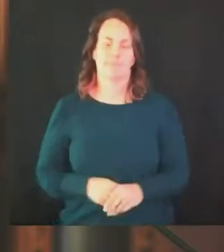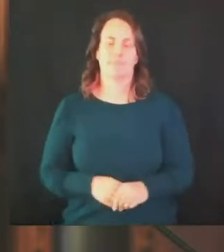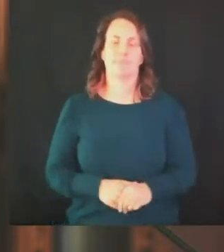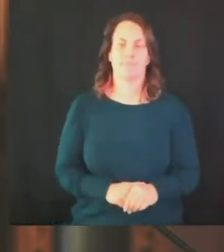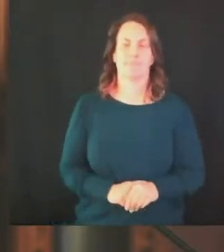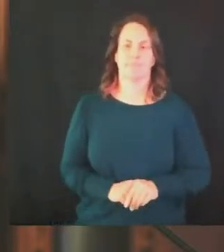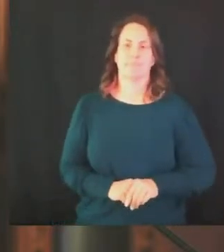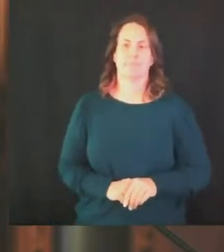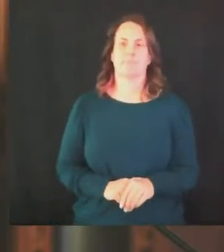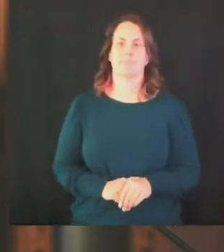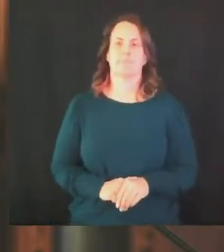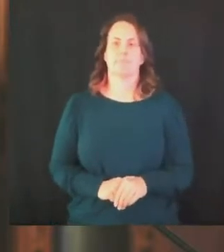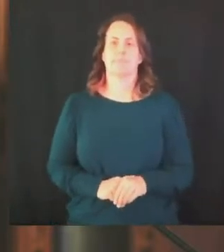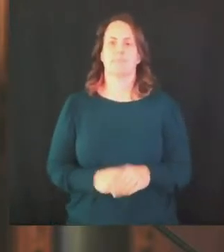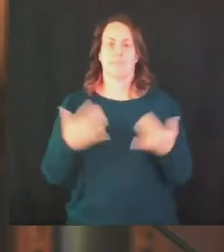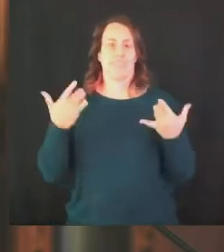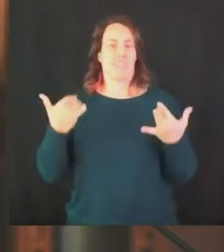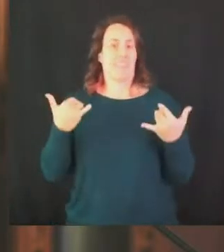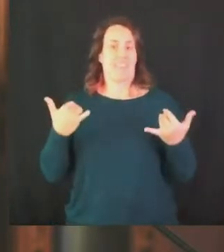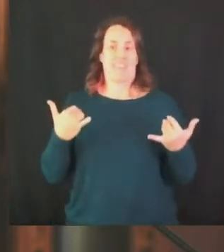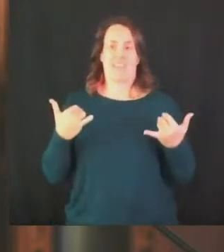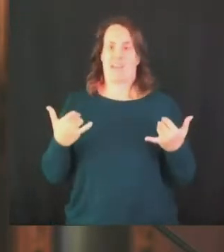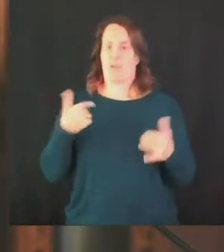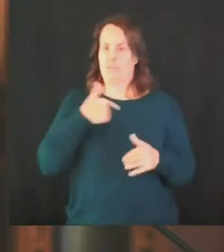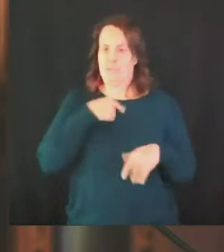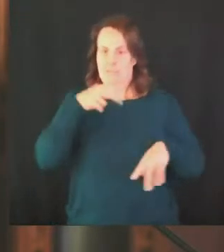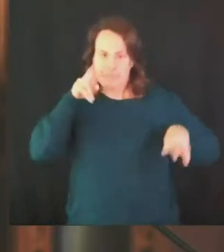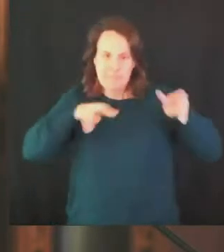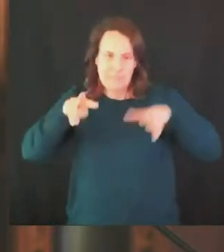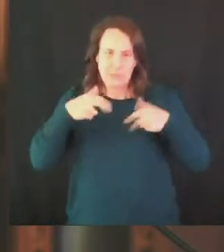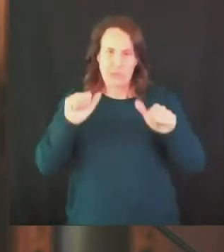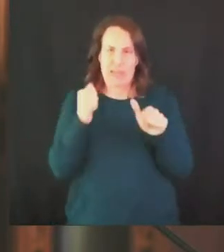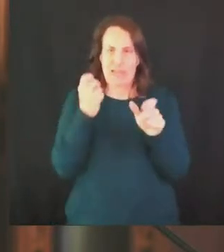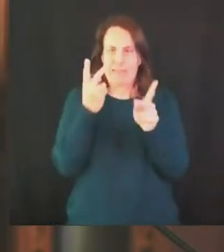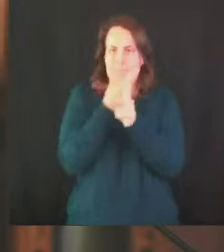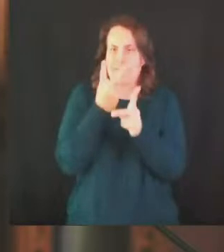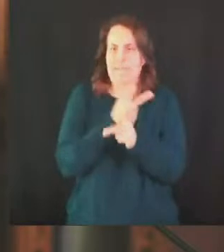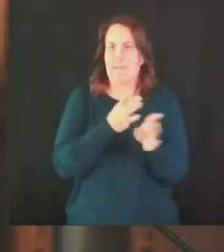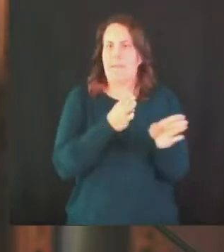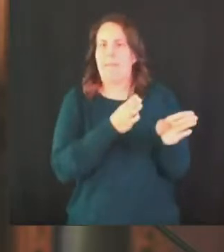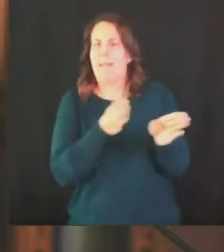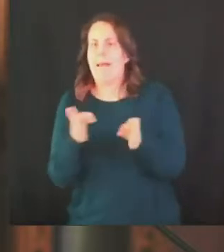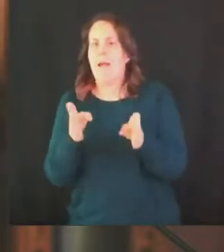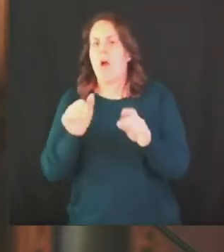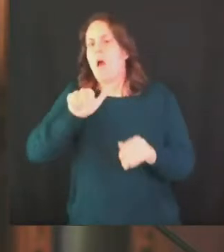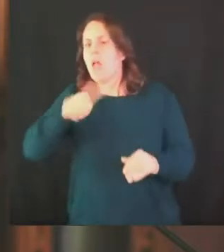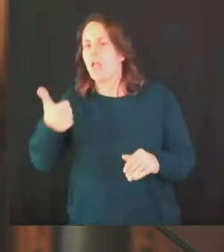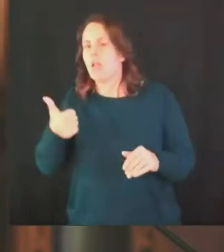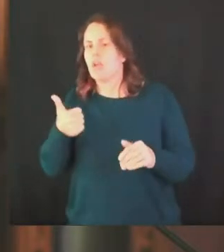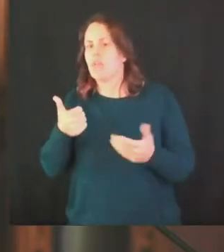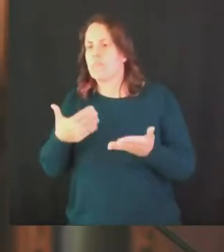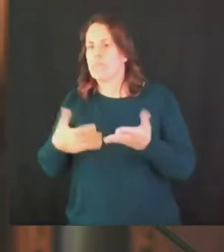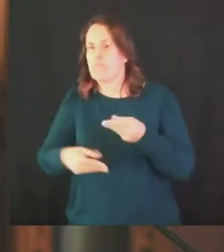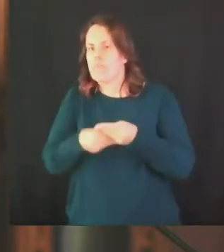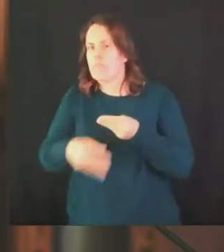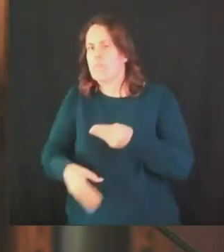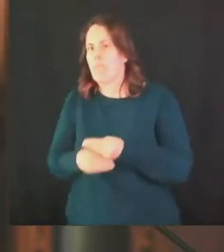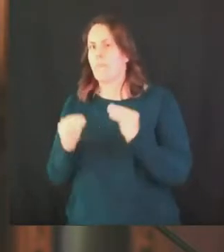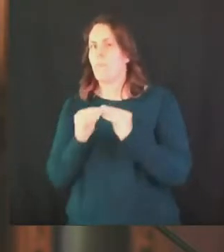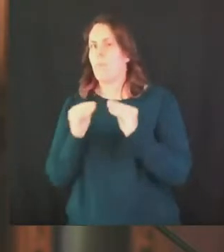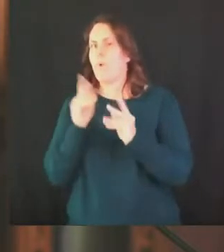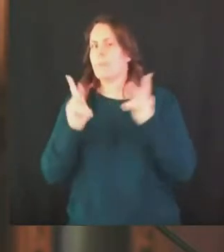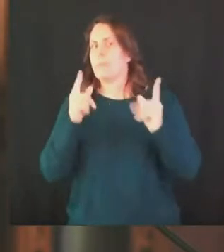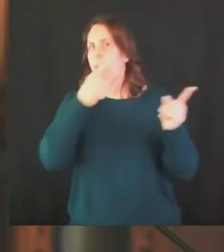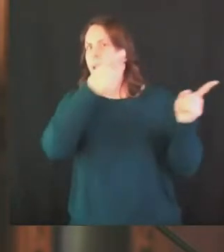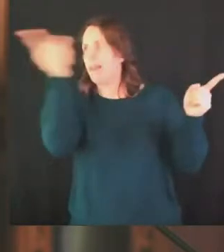how we would tap into additional out-of-state resources should we need them, some of which Deb talked a little bit about in terms